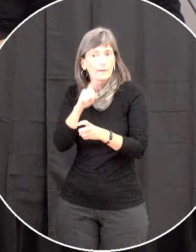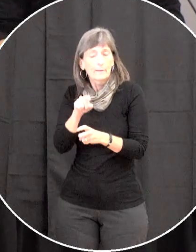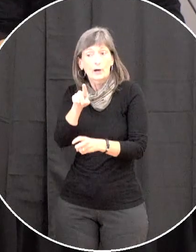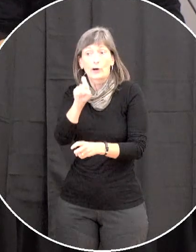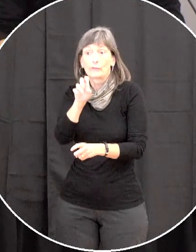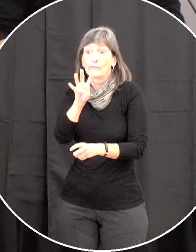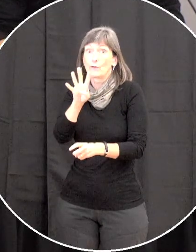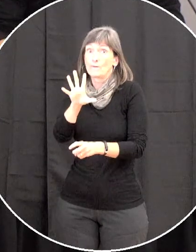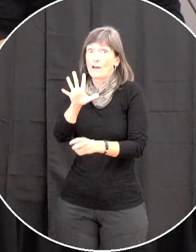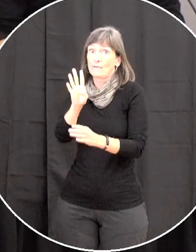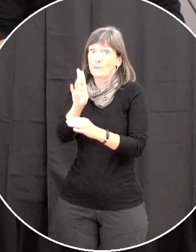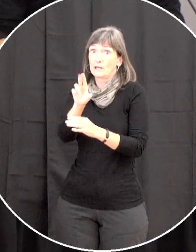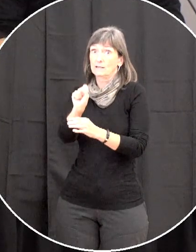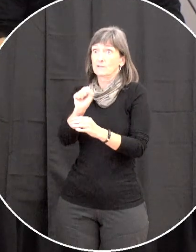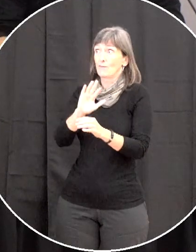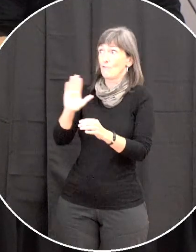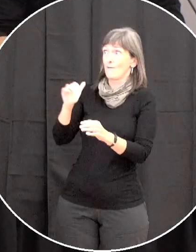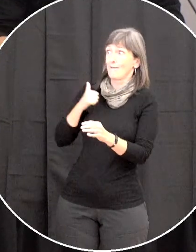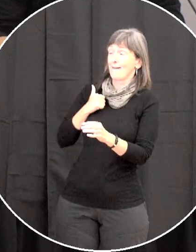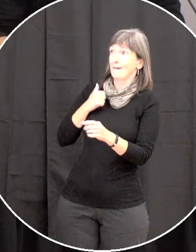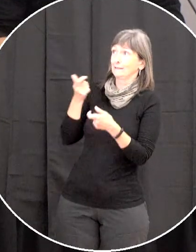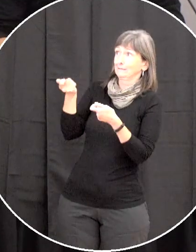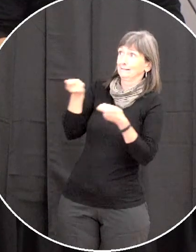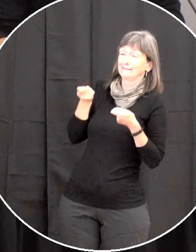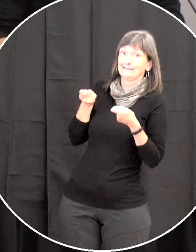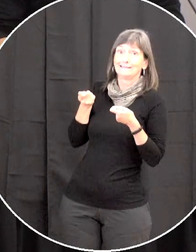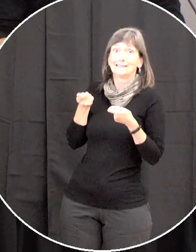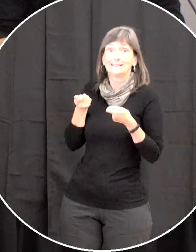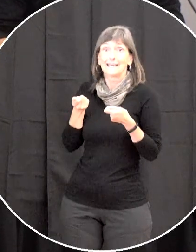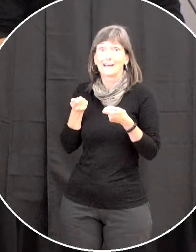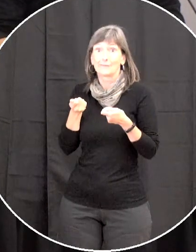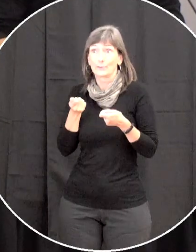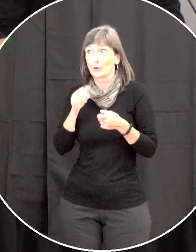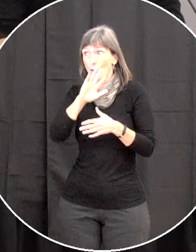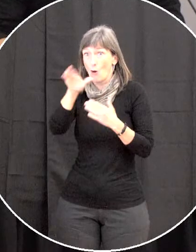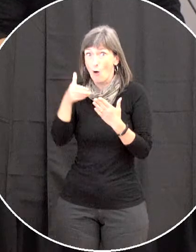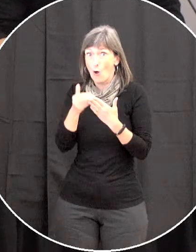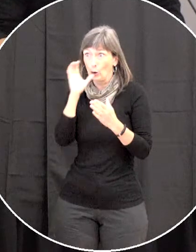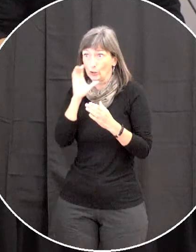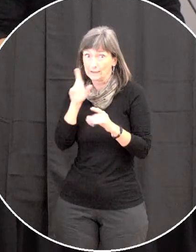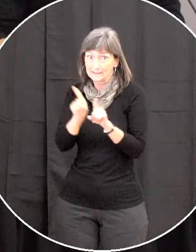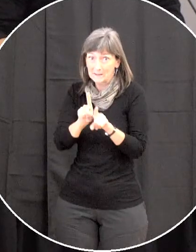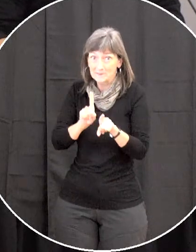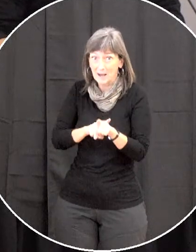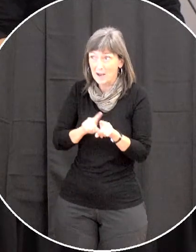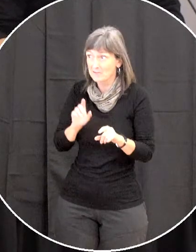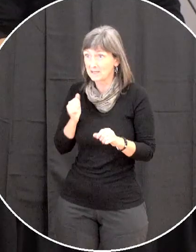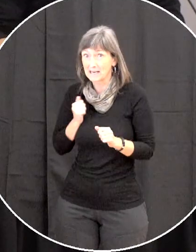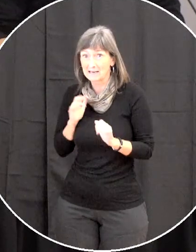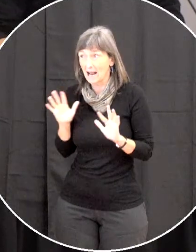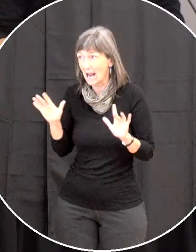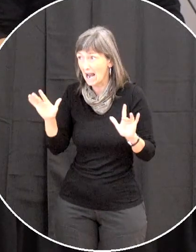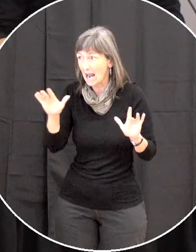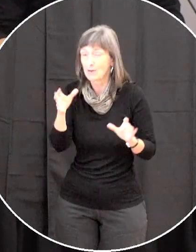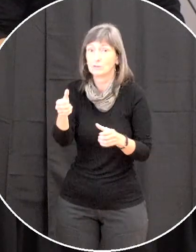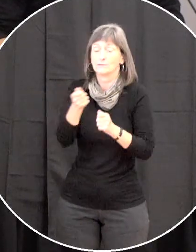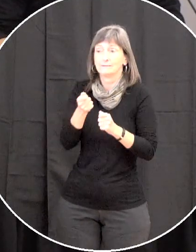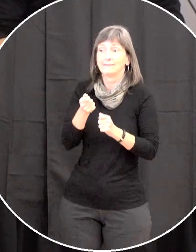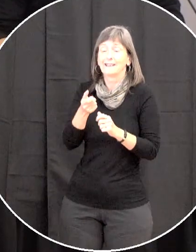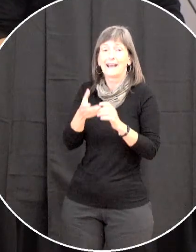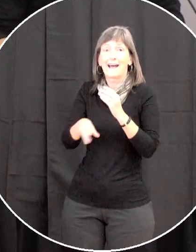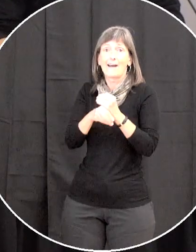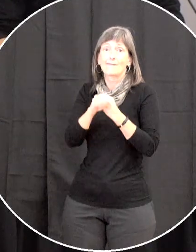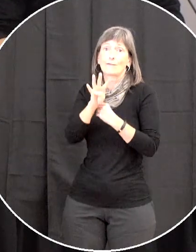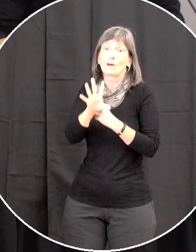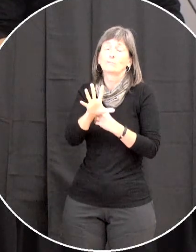buses in Canada when in every province in 2 territories in Canada are also looking for buses. So the fact that they've managed to capture them and